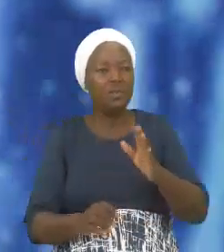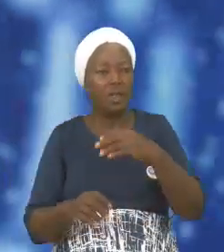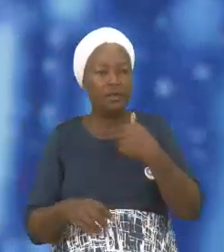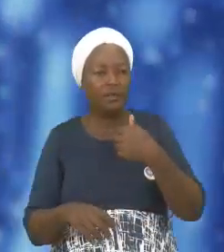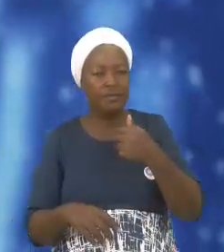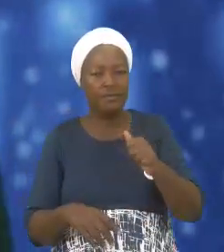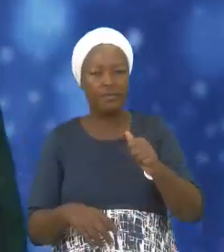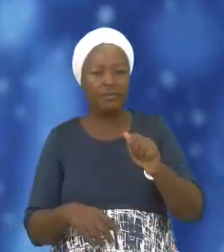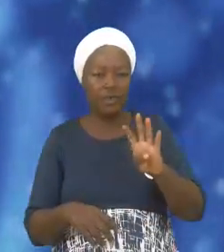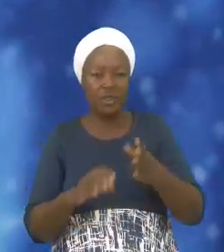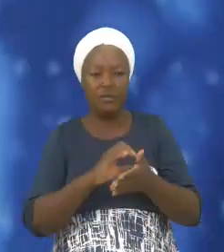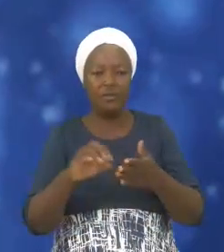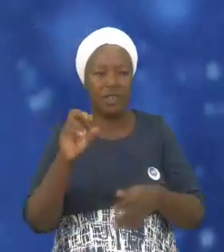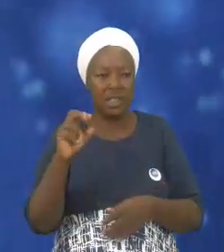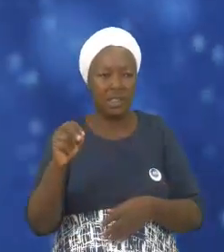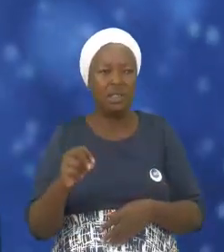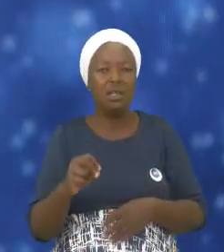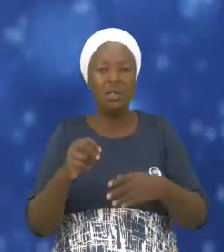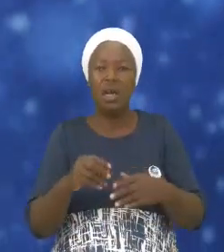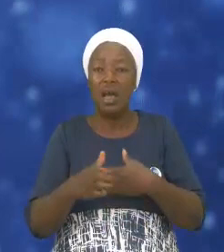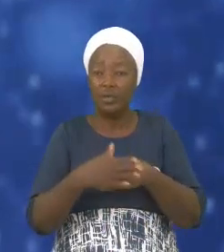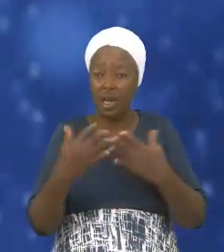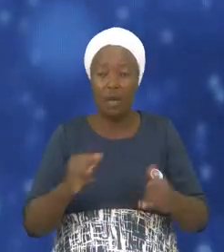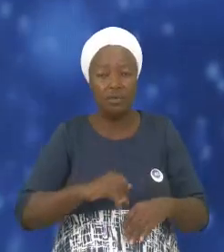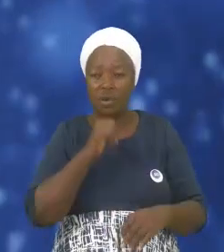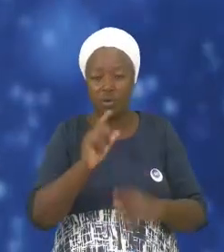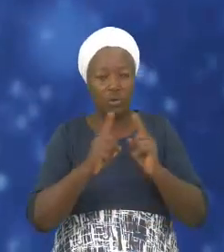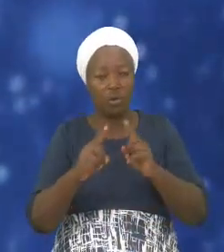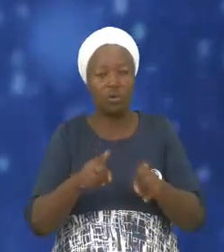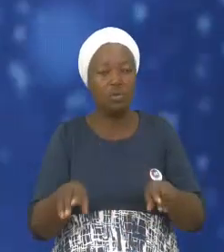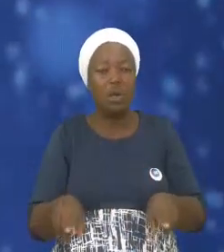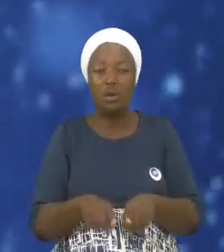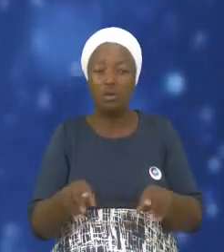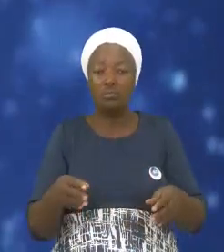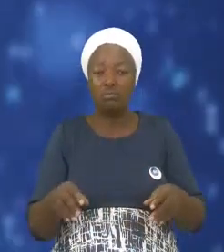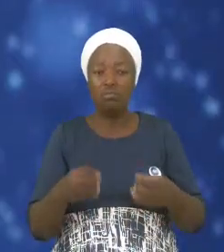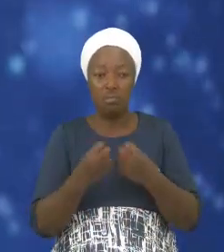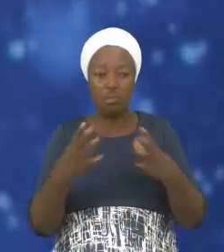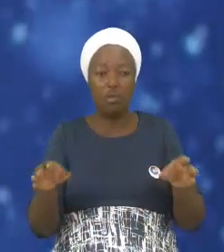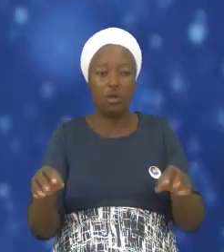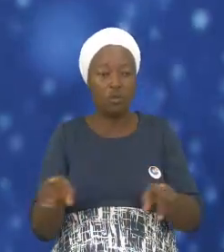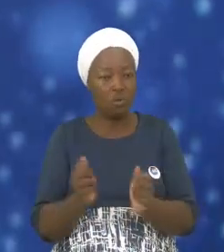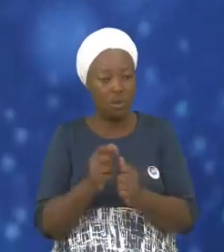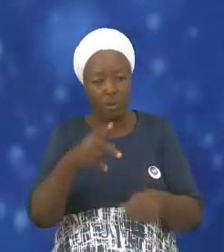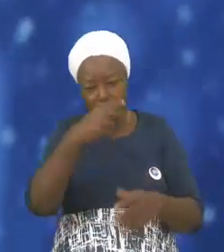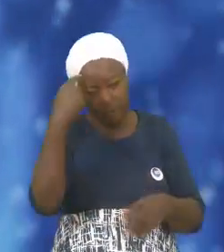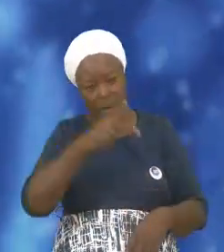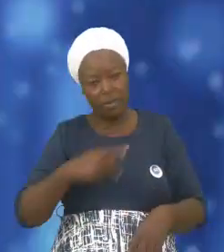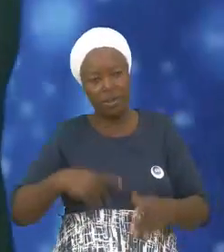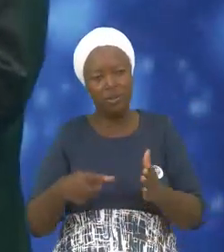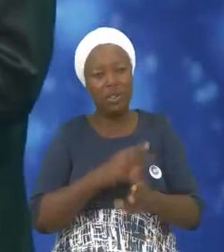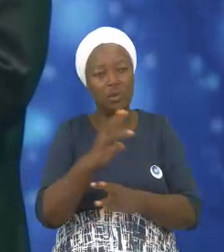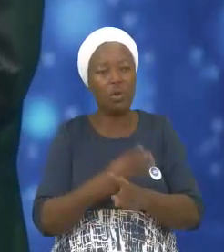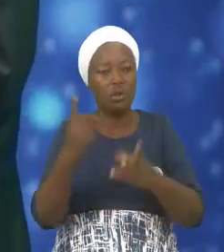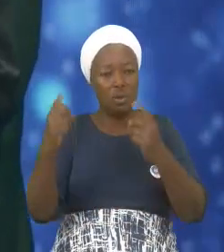30. Hereafter, I will not talk much with you, for the prince of this world cometh. The prince of